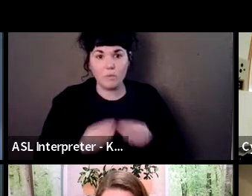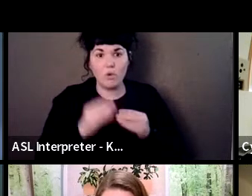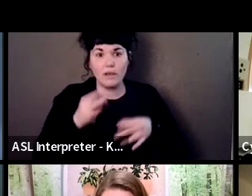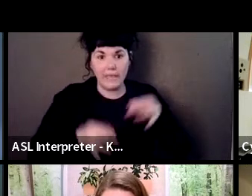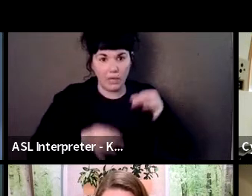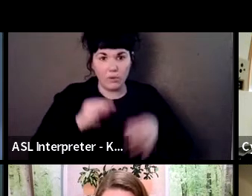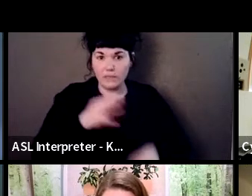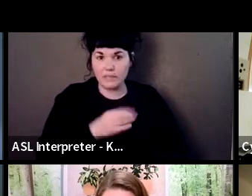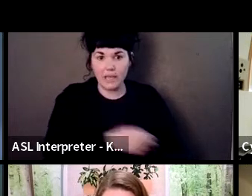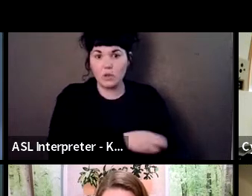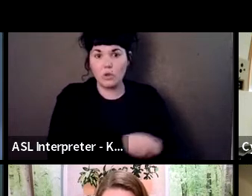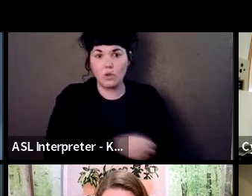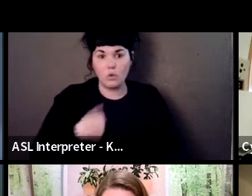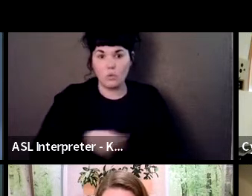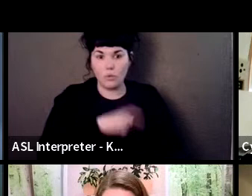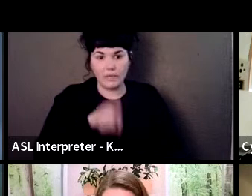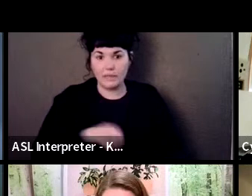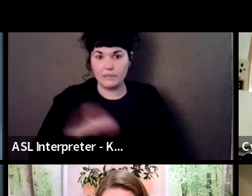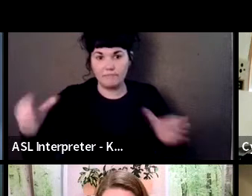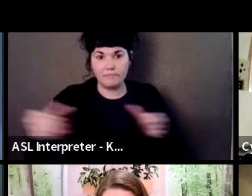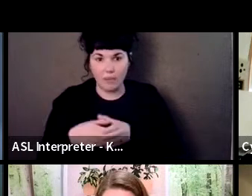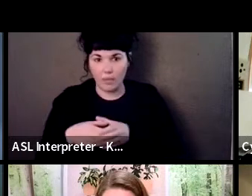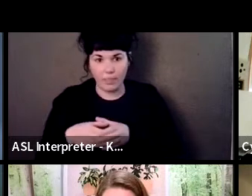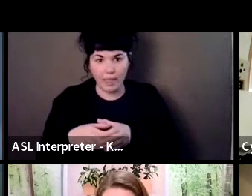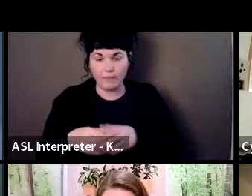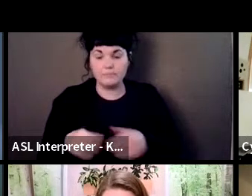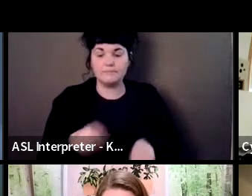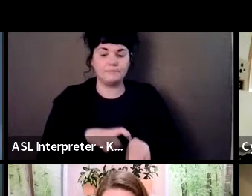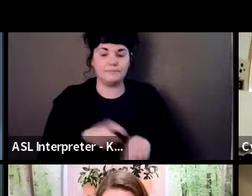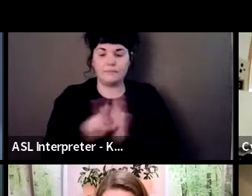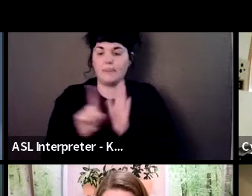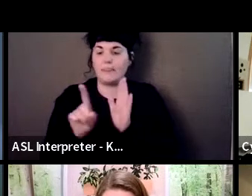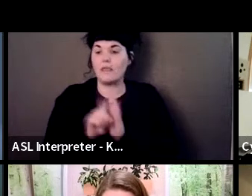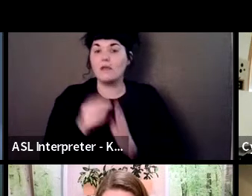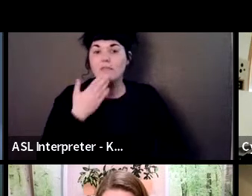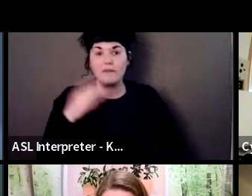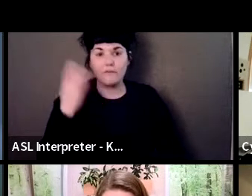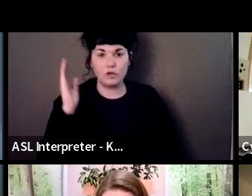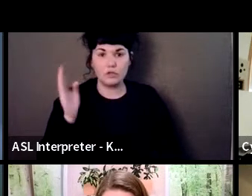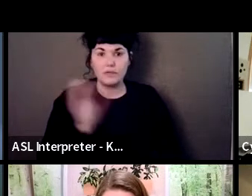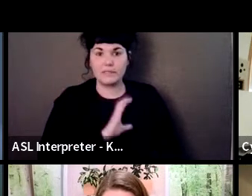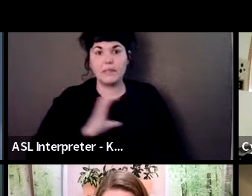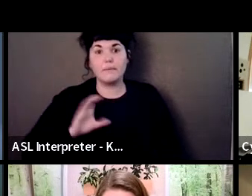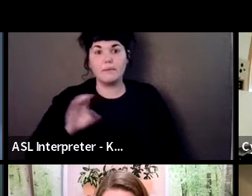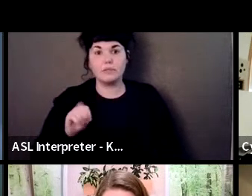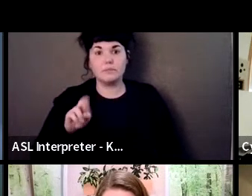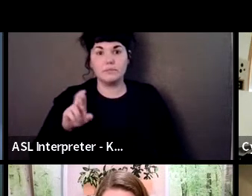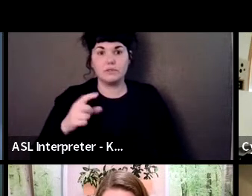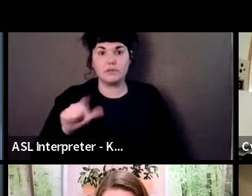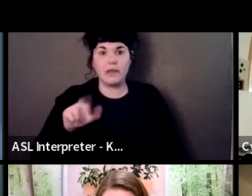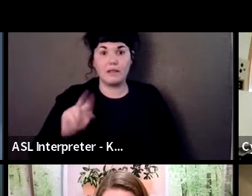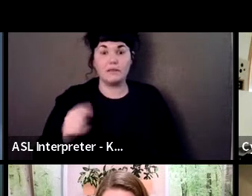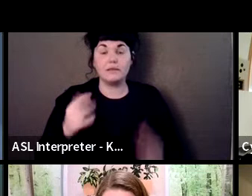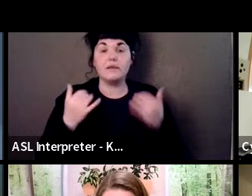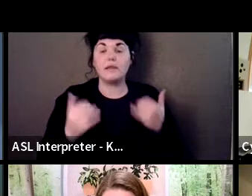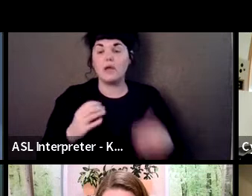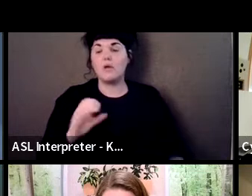and we need to get with them. Thank you for addressing the commission, Mr. Gallant. Next in line is Sonia